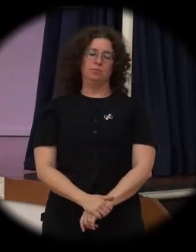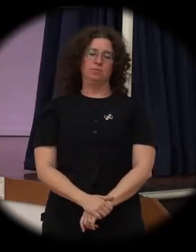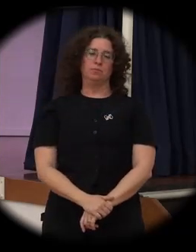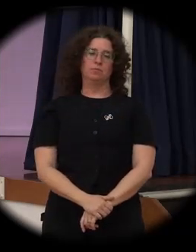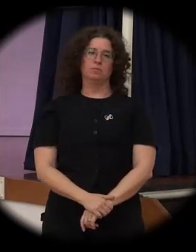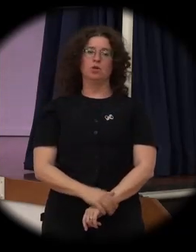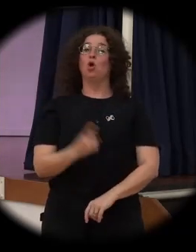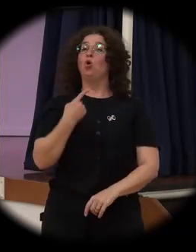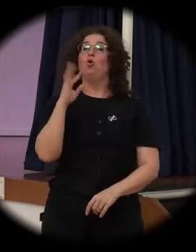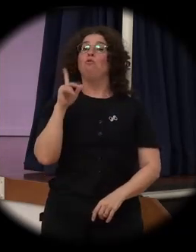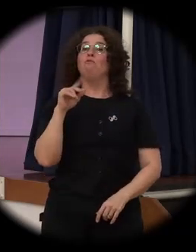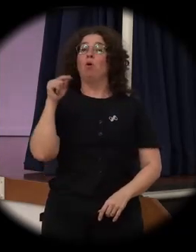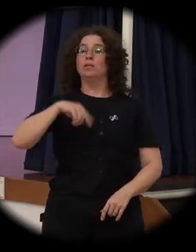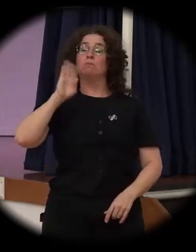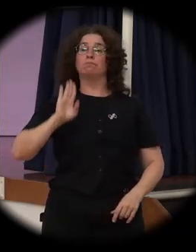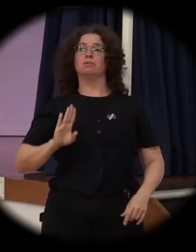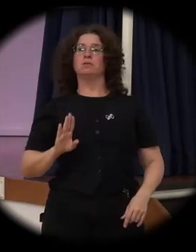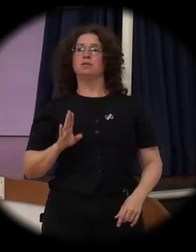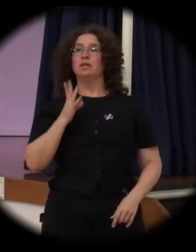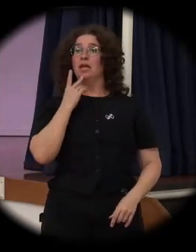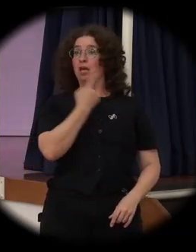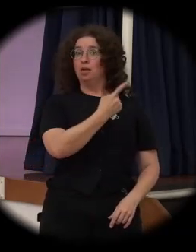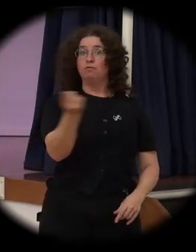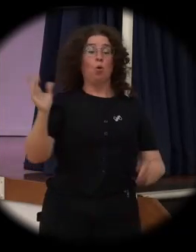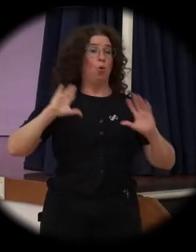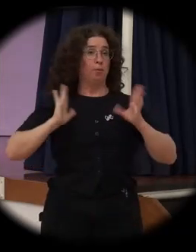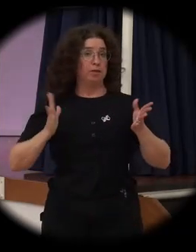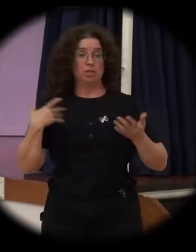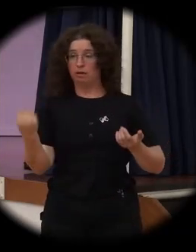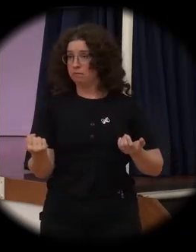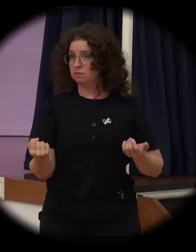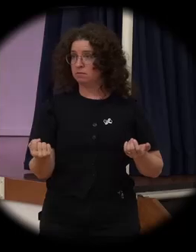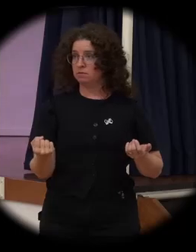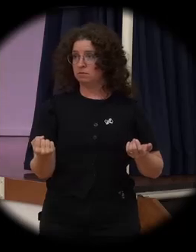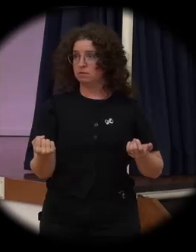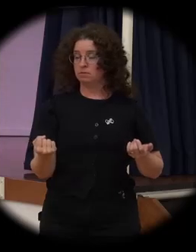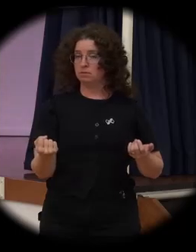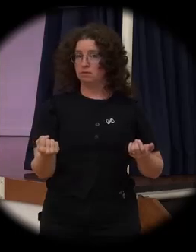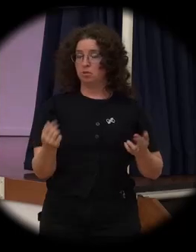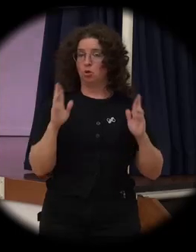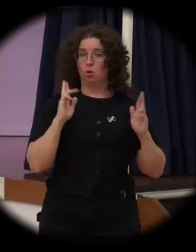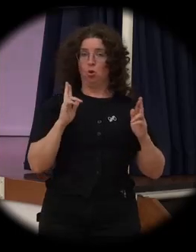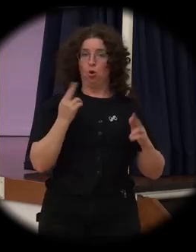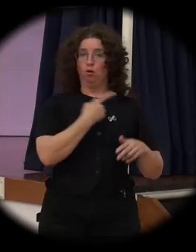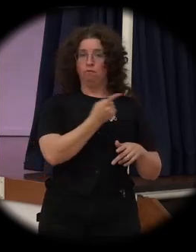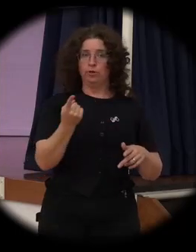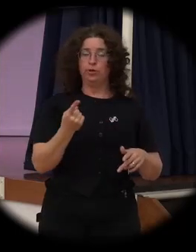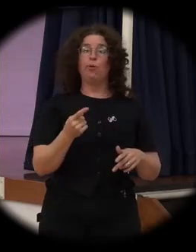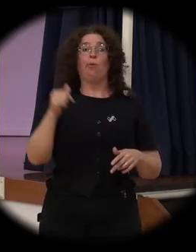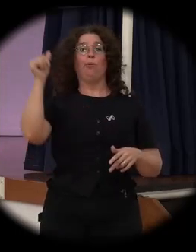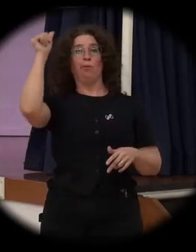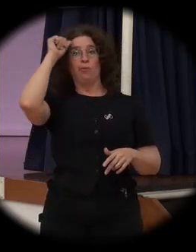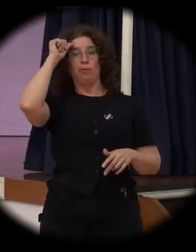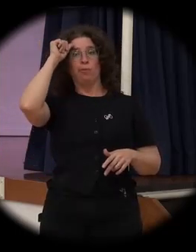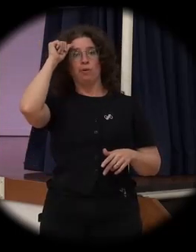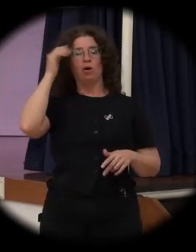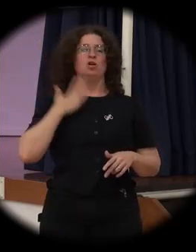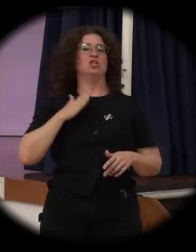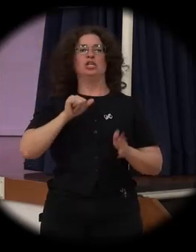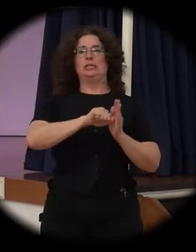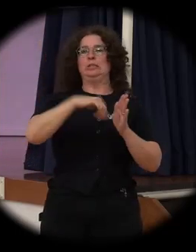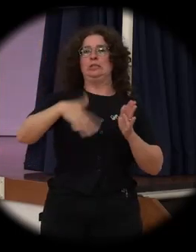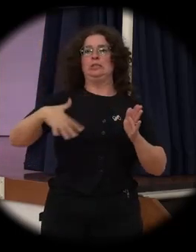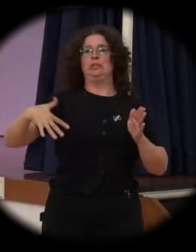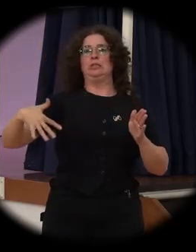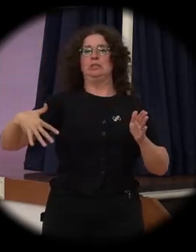who is this talk for? If you have done build automation before, hopefully by the end of this you'll be convinced that it doesn't have to break the bank, you can